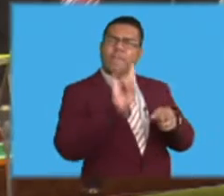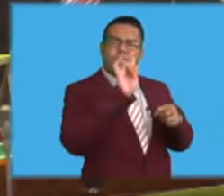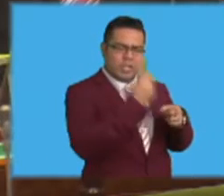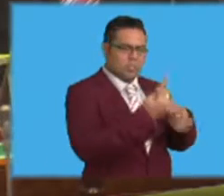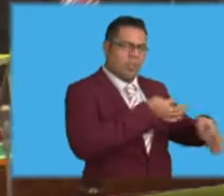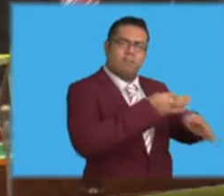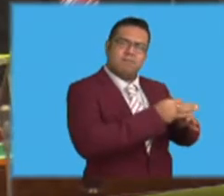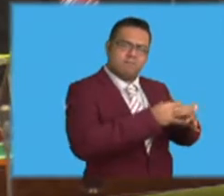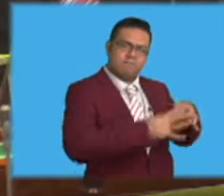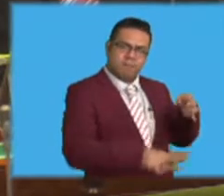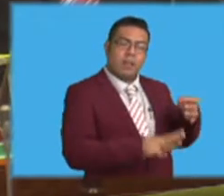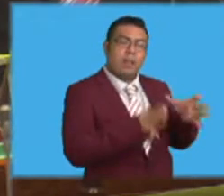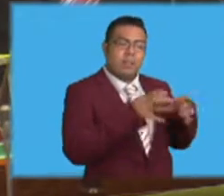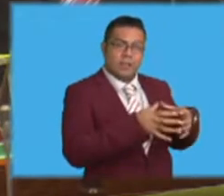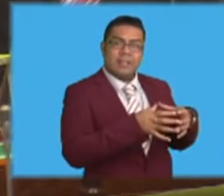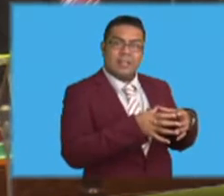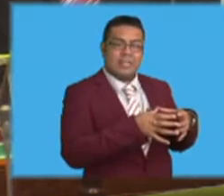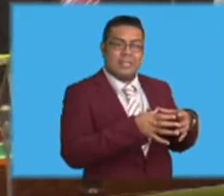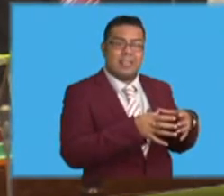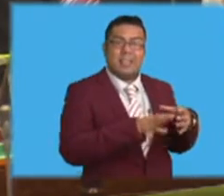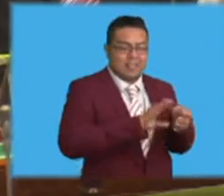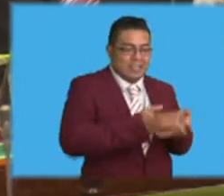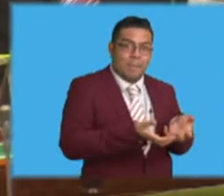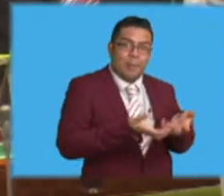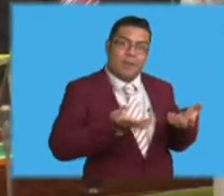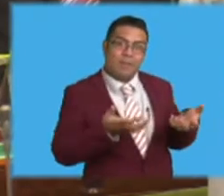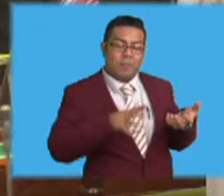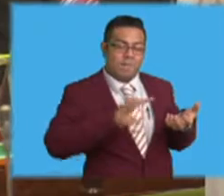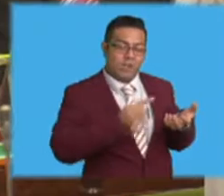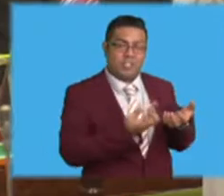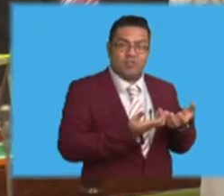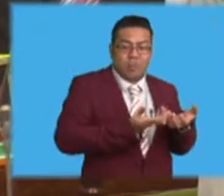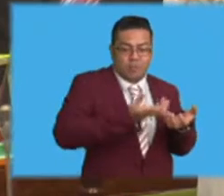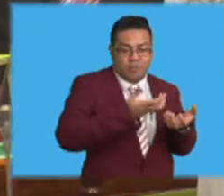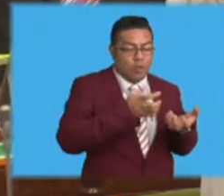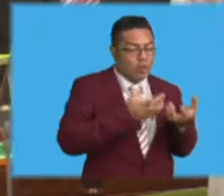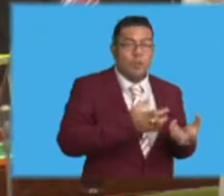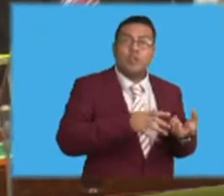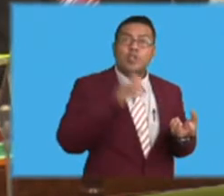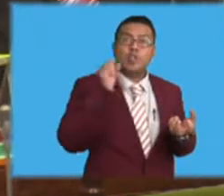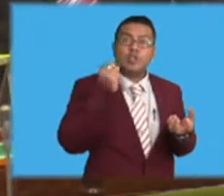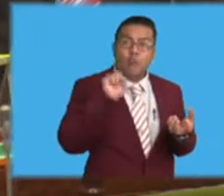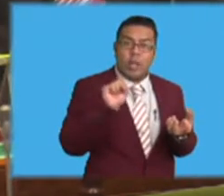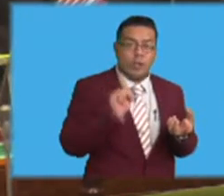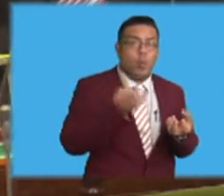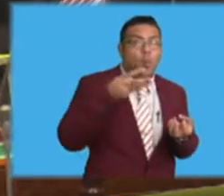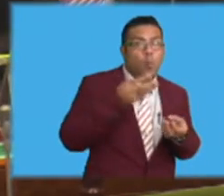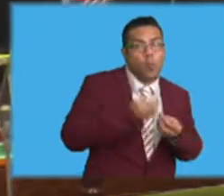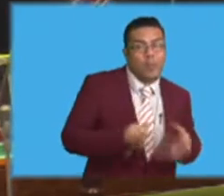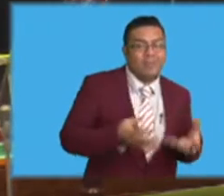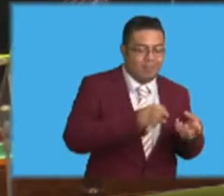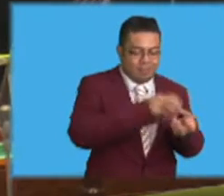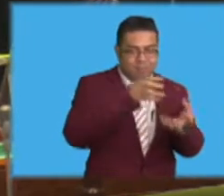takes place. The contents of the sewage, Madam Speaker, is separated from the first chamber holding solid waste, while the second and the third chamber